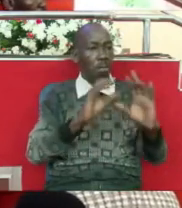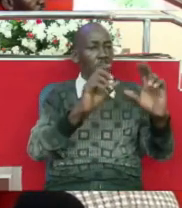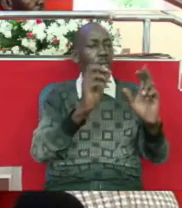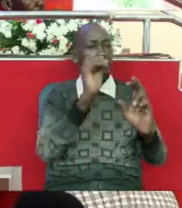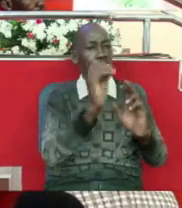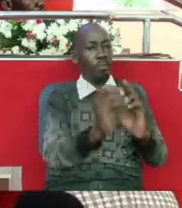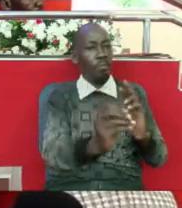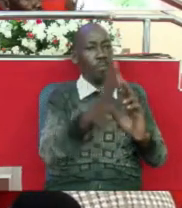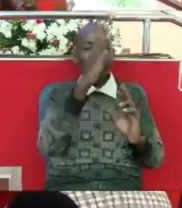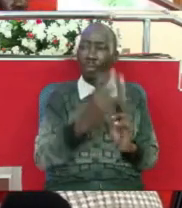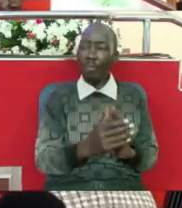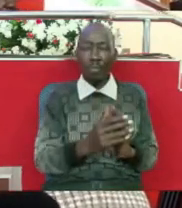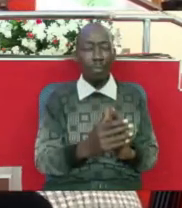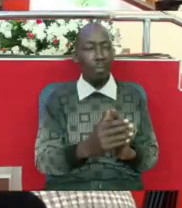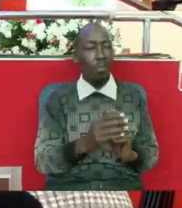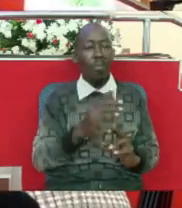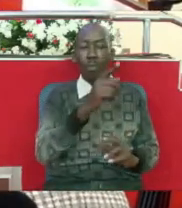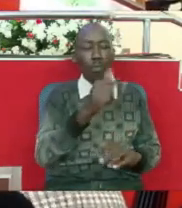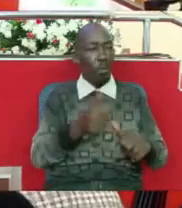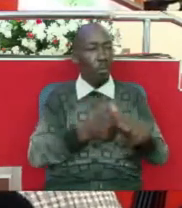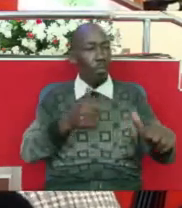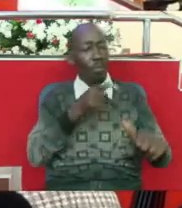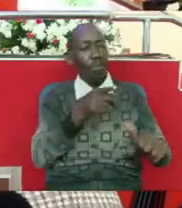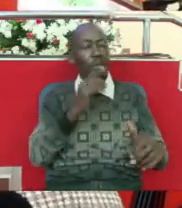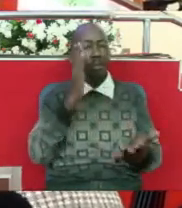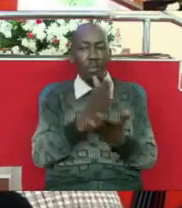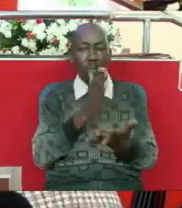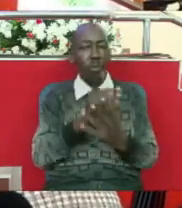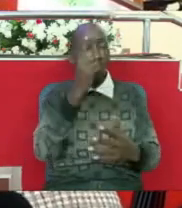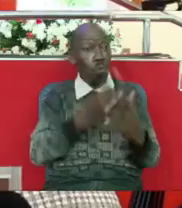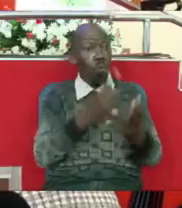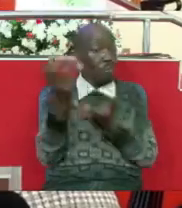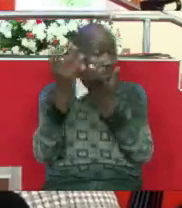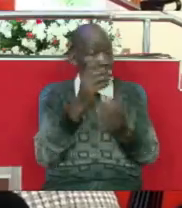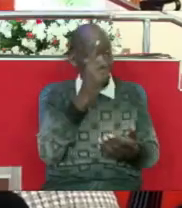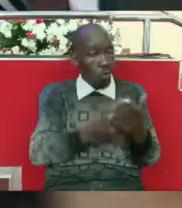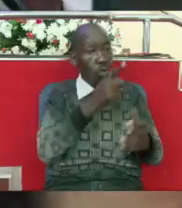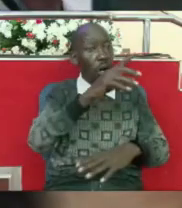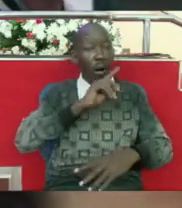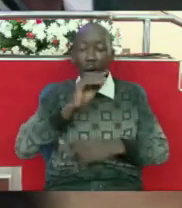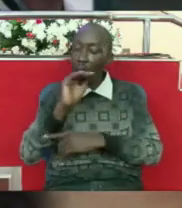And there's a good chance that you're going to get exactly what you've asked for.